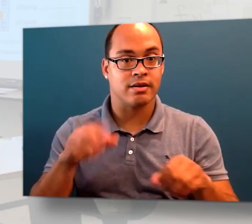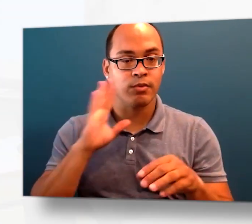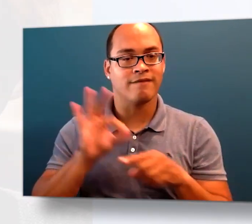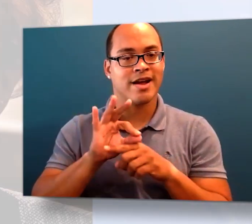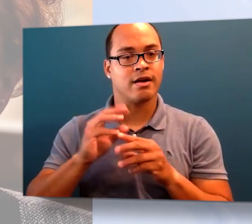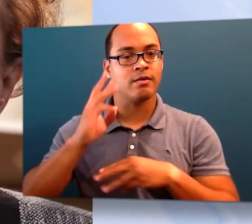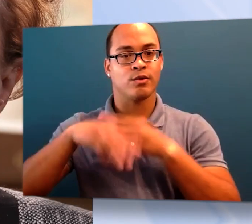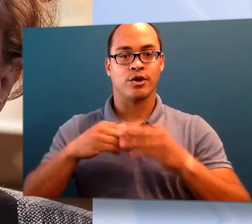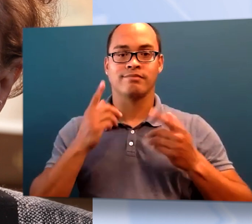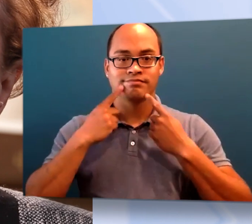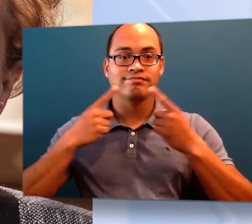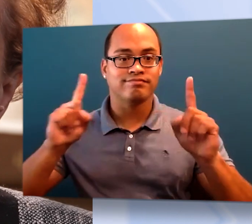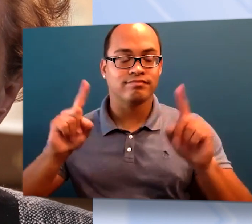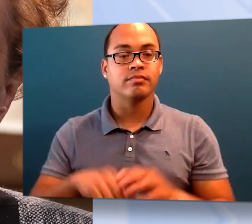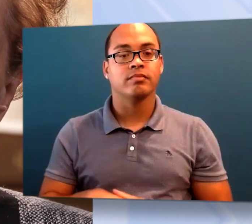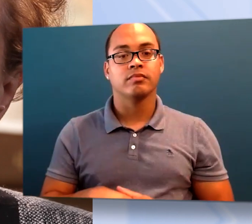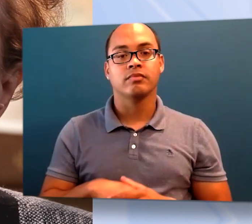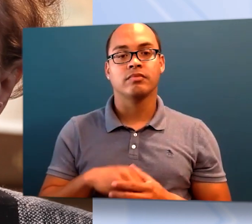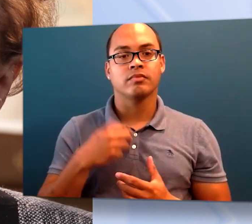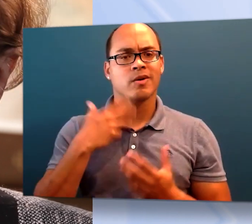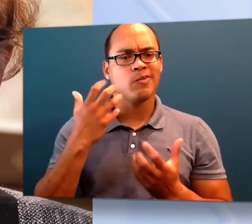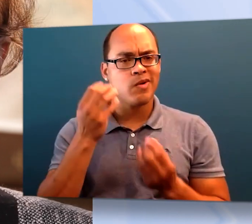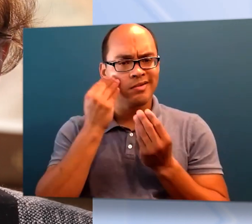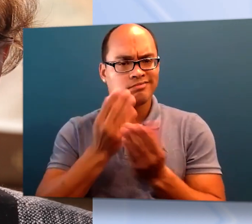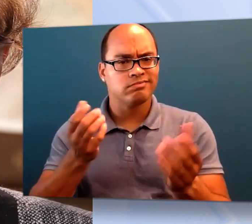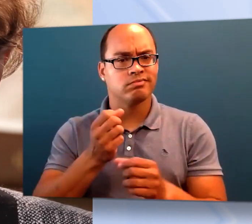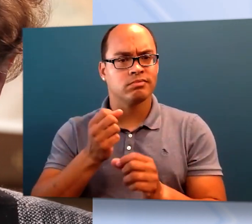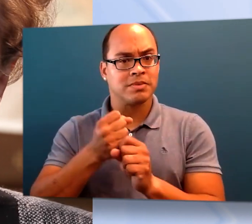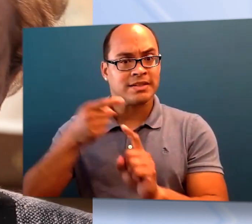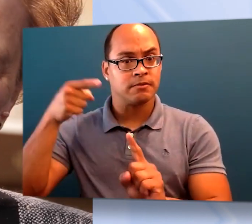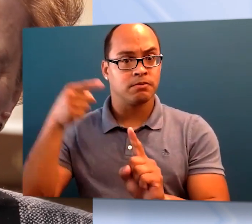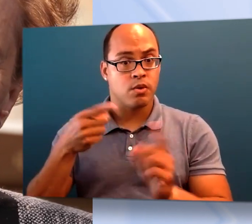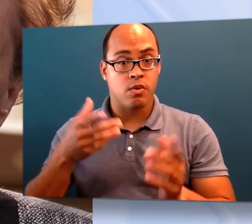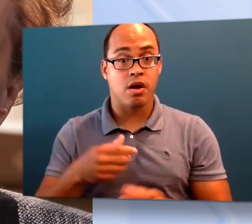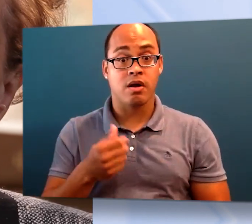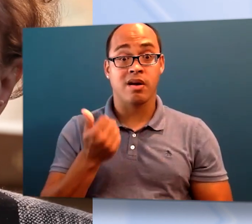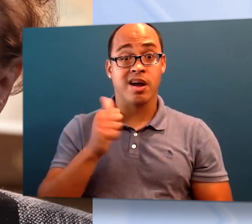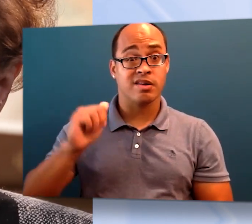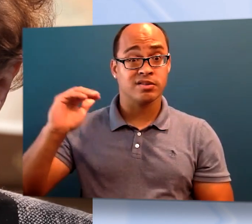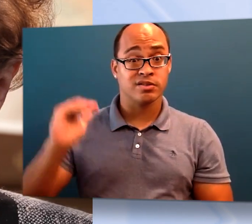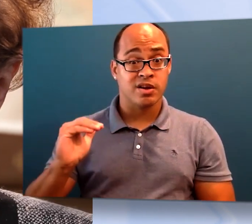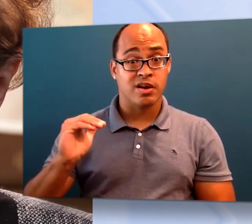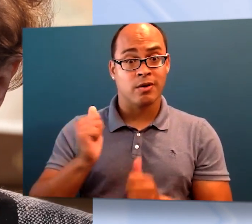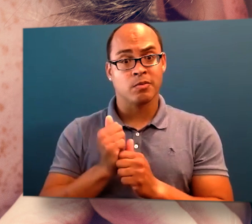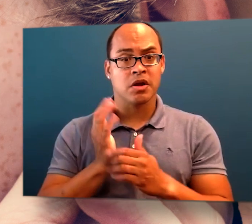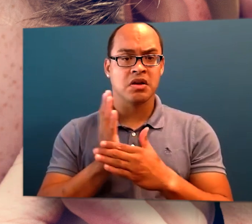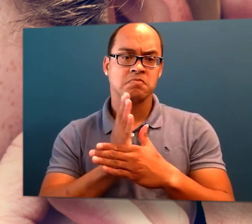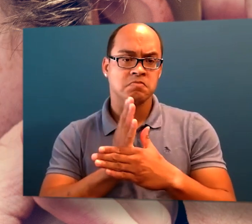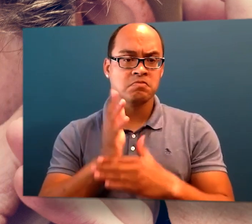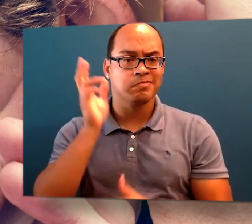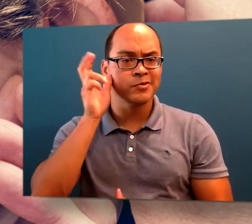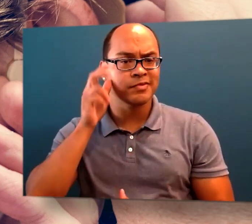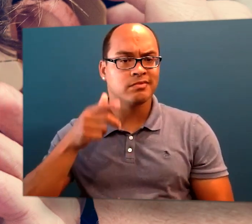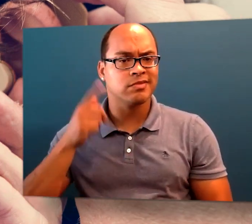I'd like to make one other point, that even children with what's called mild minimal hearing loss benefit from hearing aids.